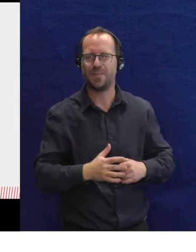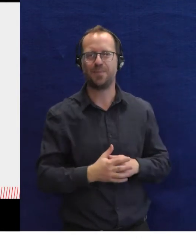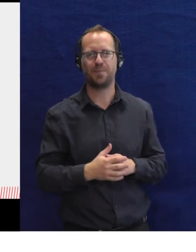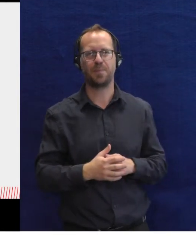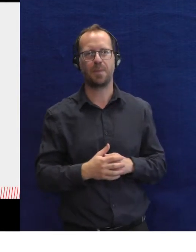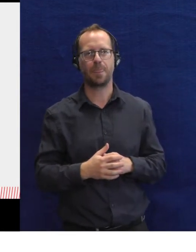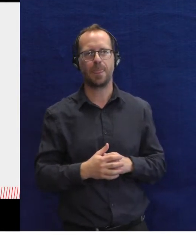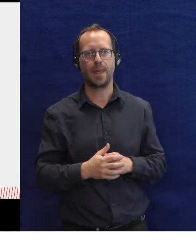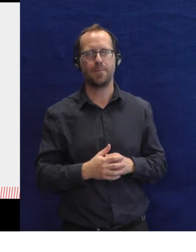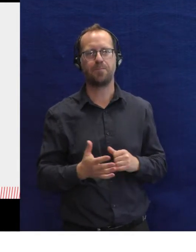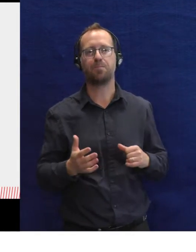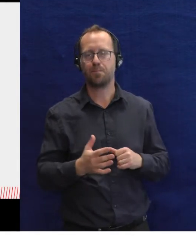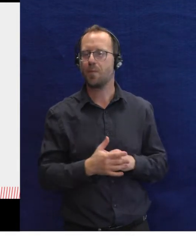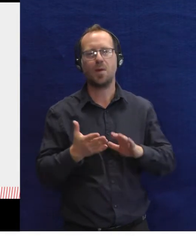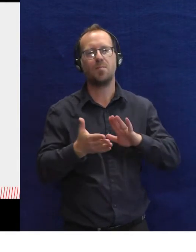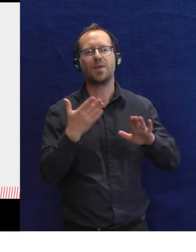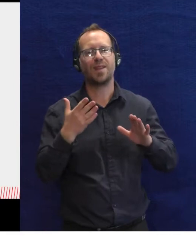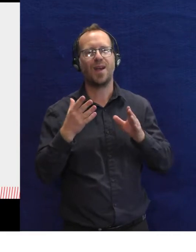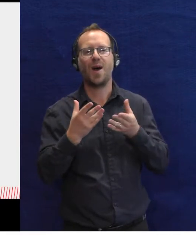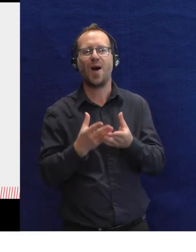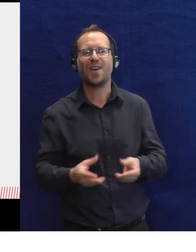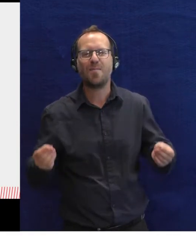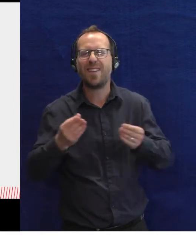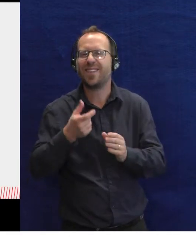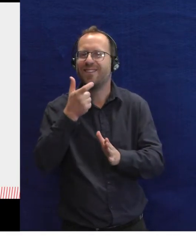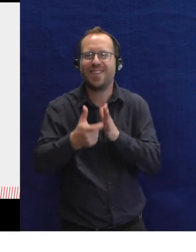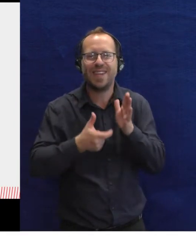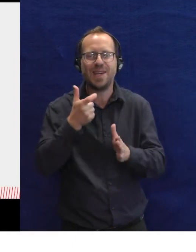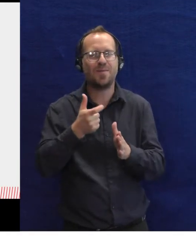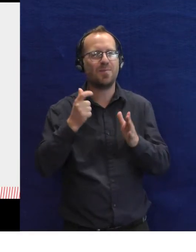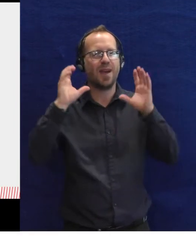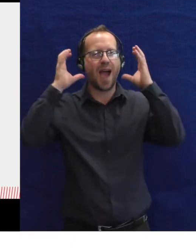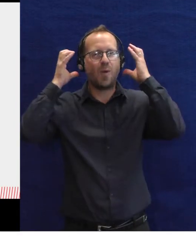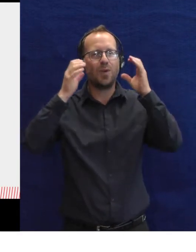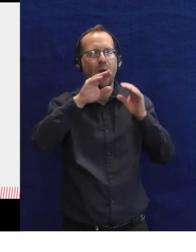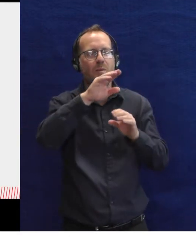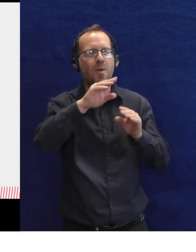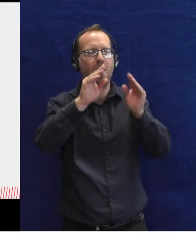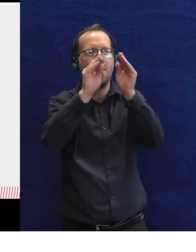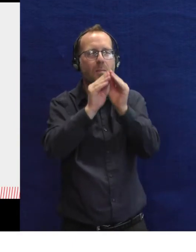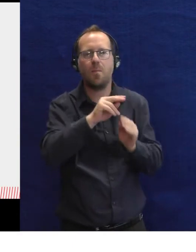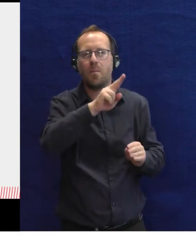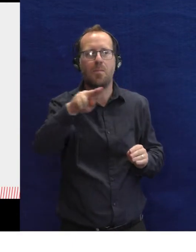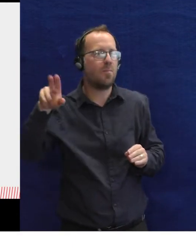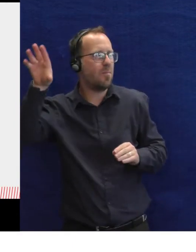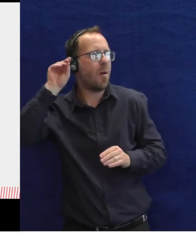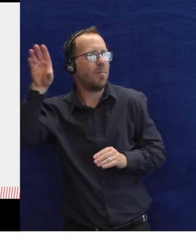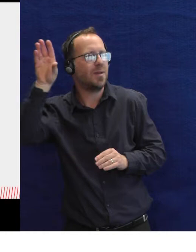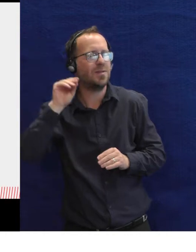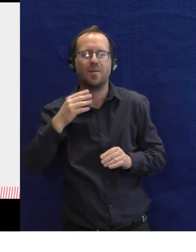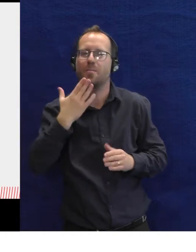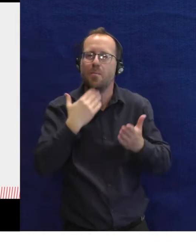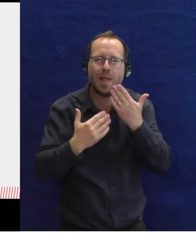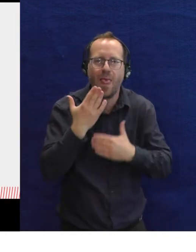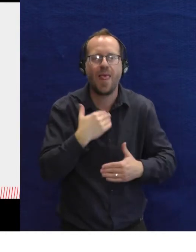movie. Example, if we make an audio description of a romance movie and the couple finally